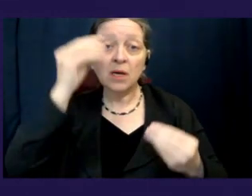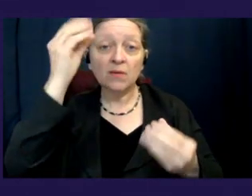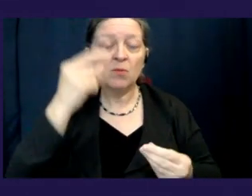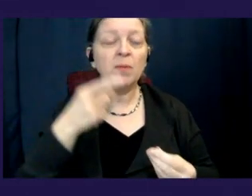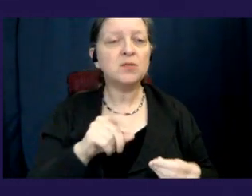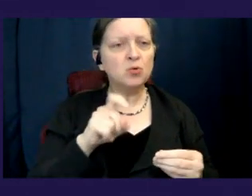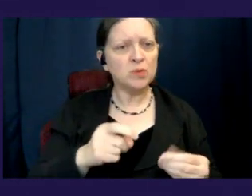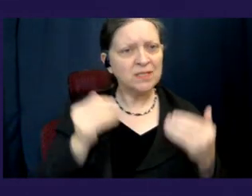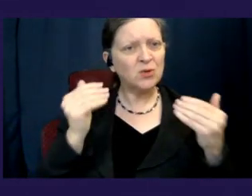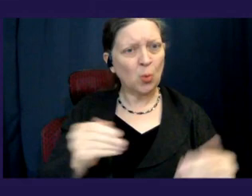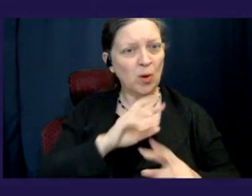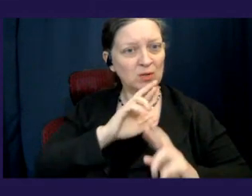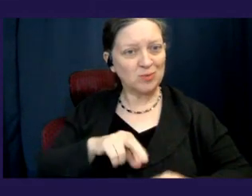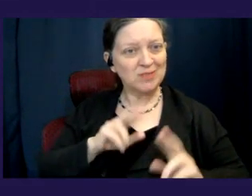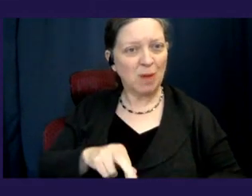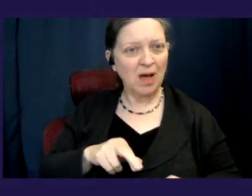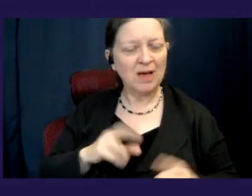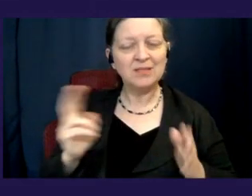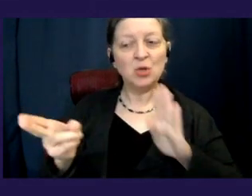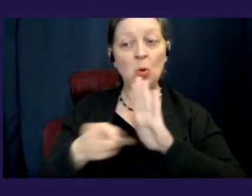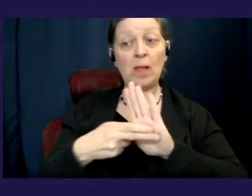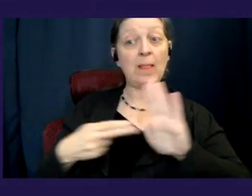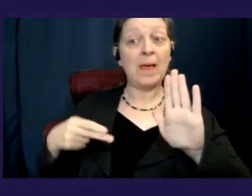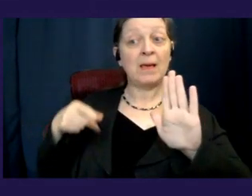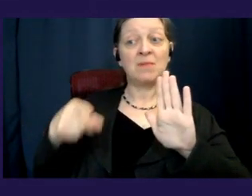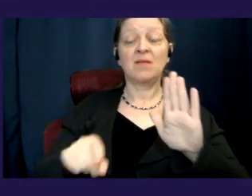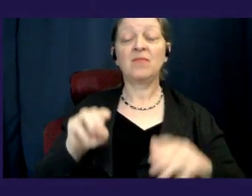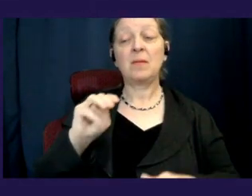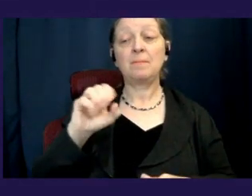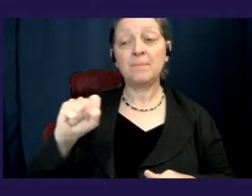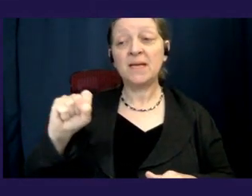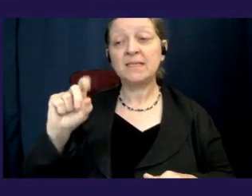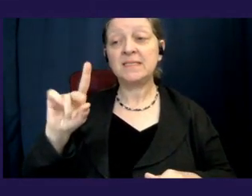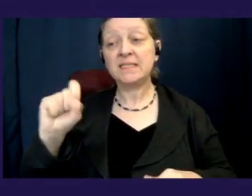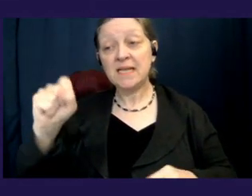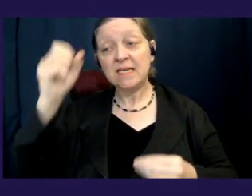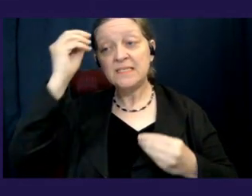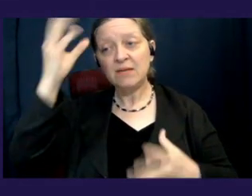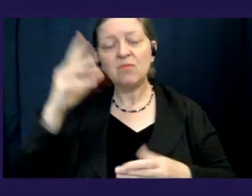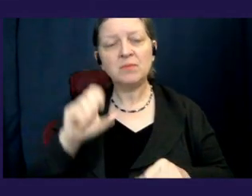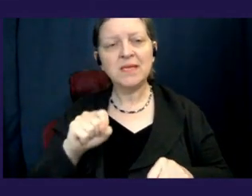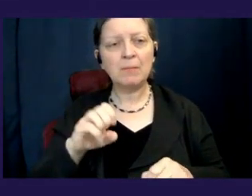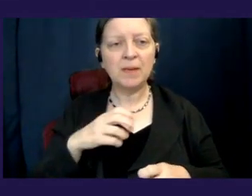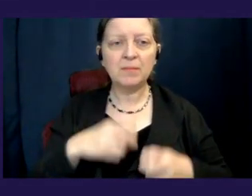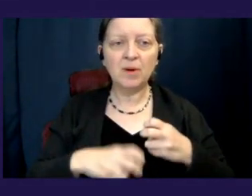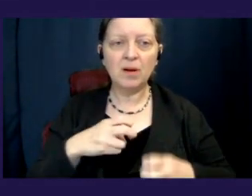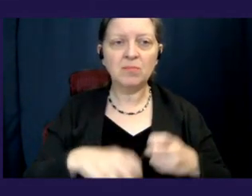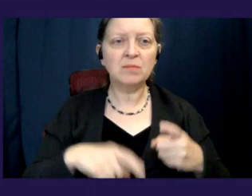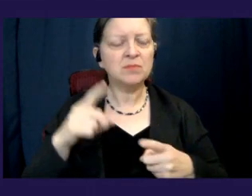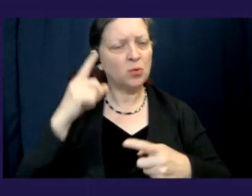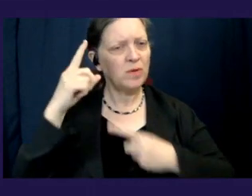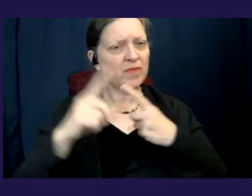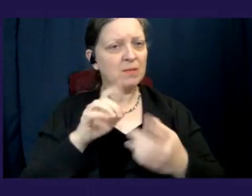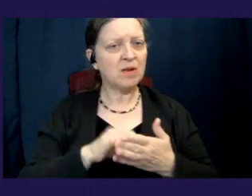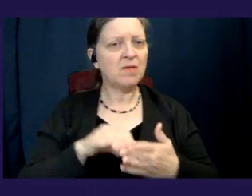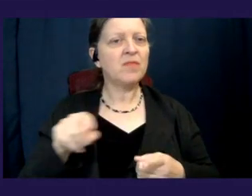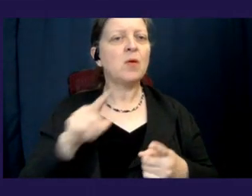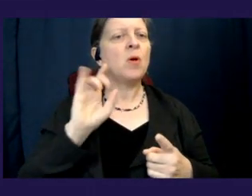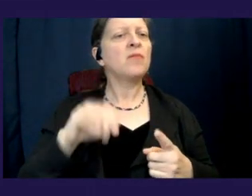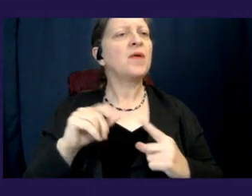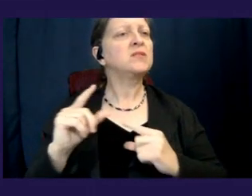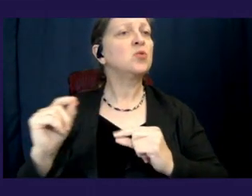it. So calling it misinformation or disinformation can be really problematic. And so kind of orienting around this idea that it's rumors can